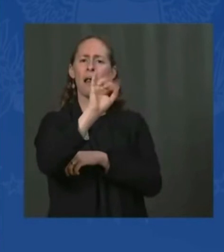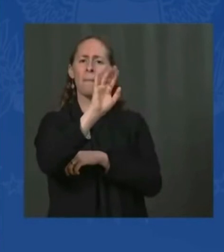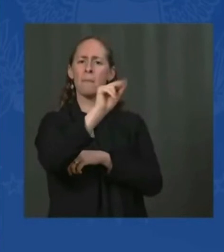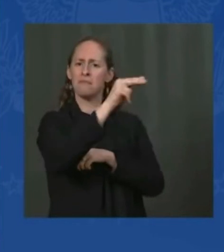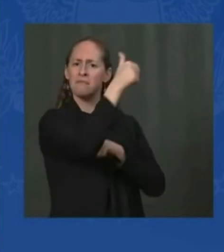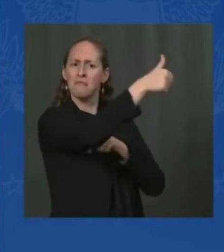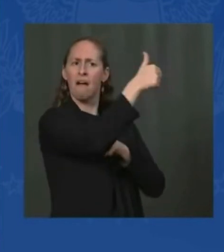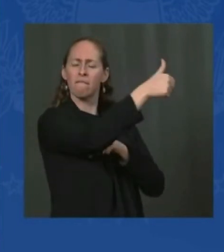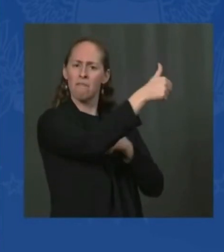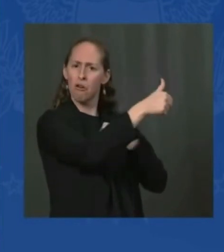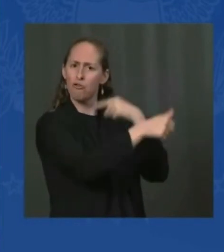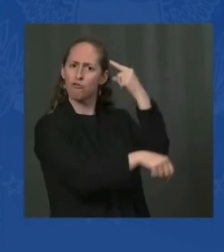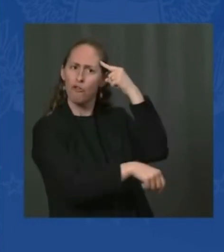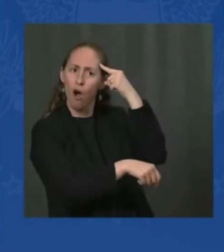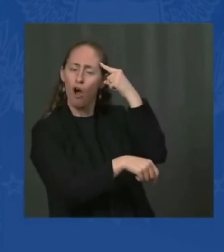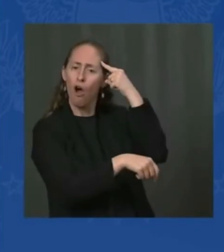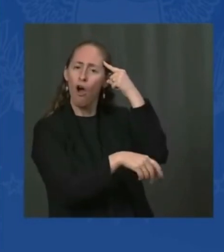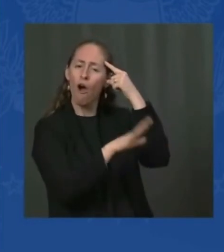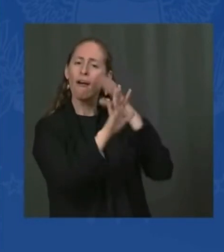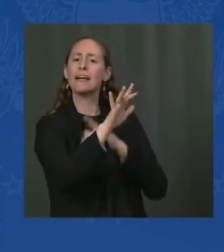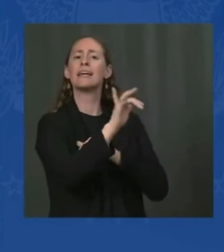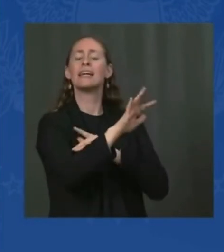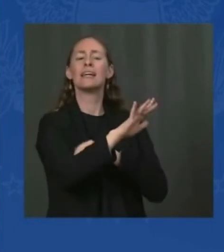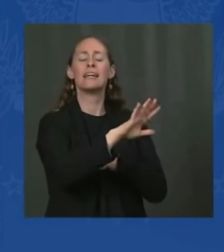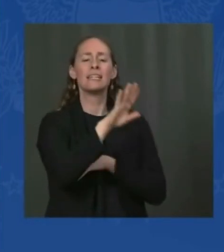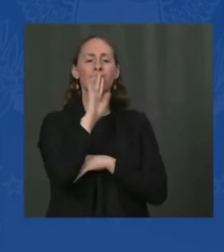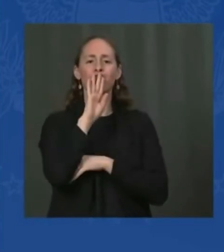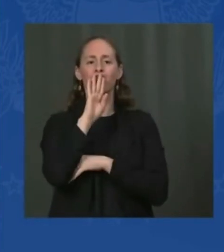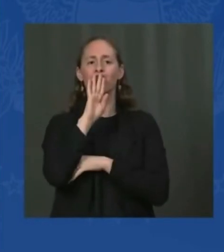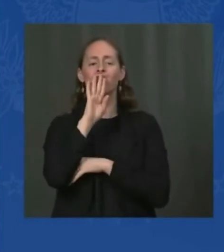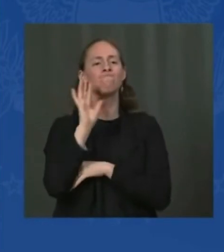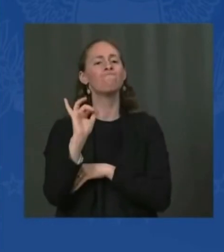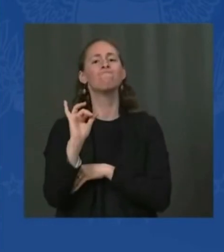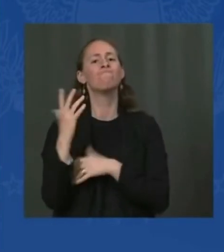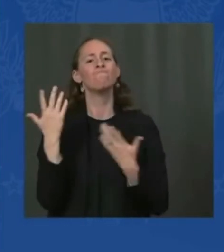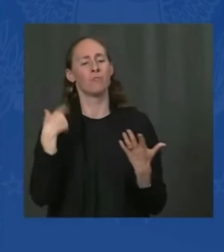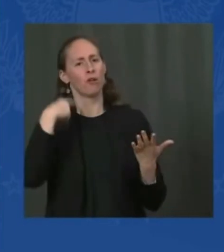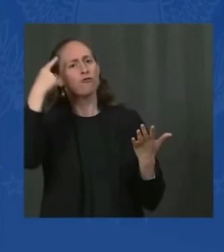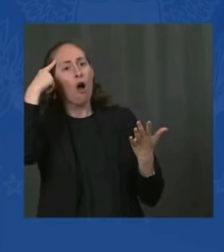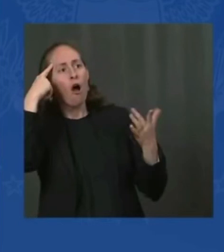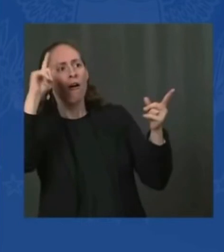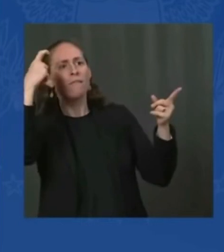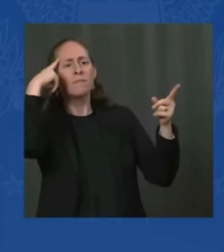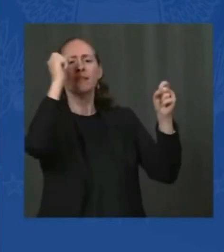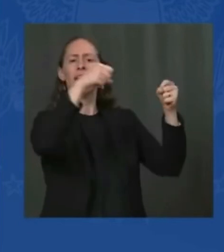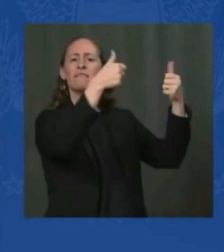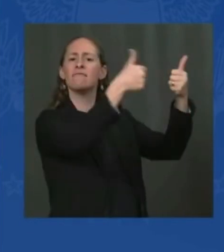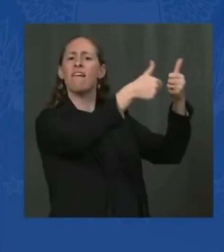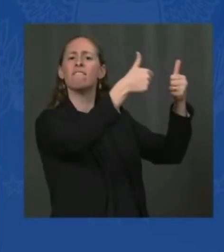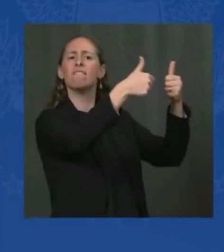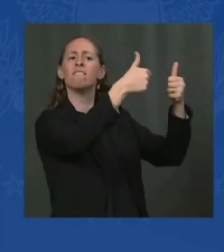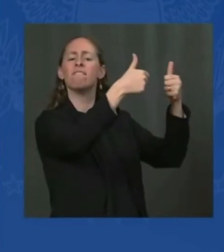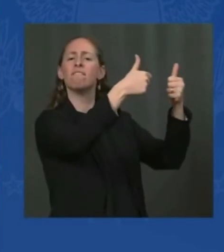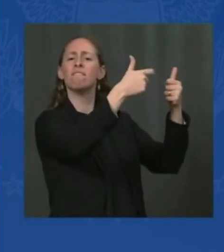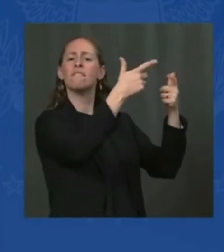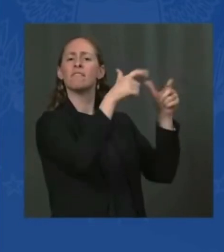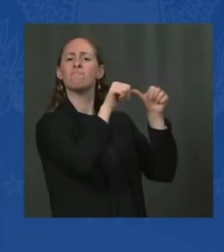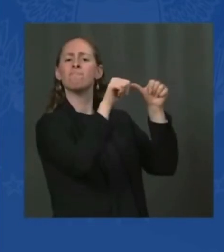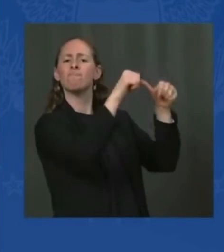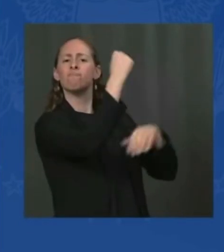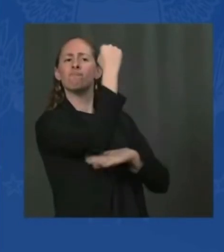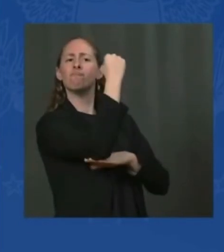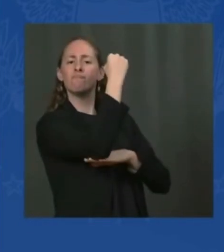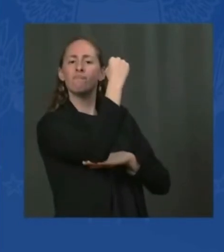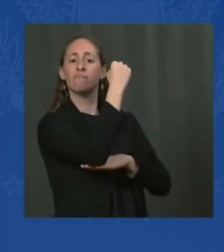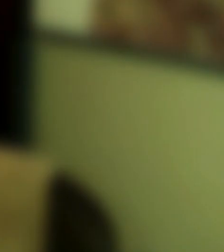assumption that the Afghan government would be able to hold on for a period of time beyond military drawdown turned out not